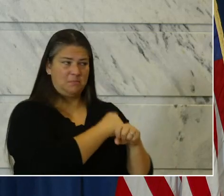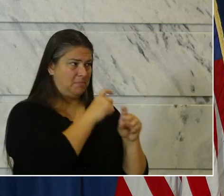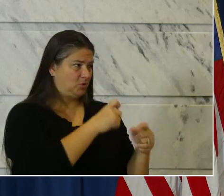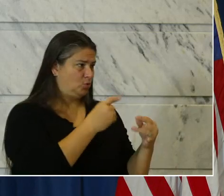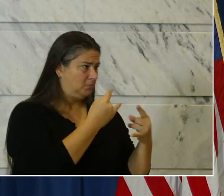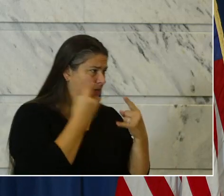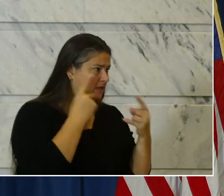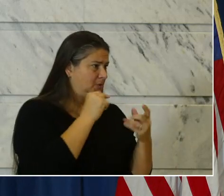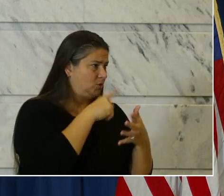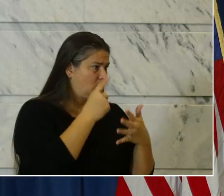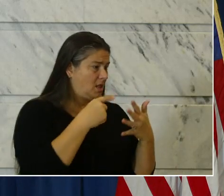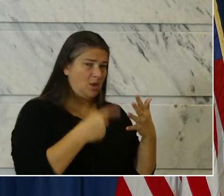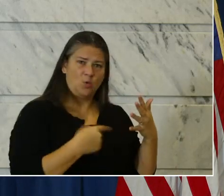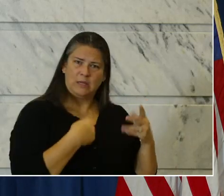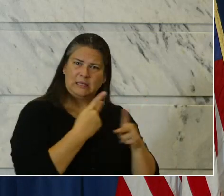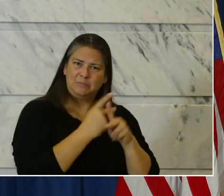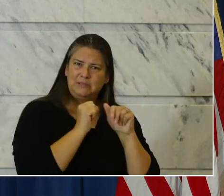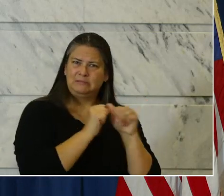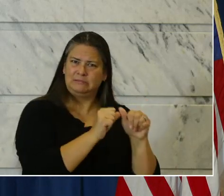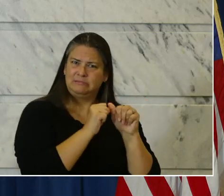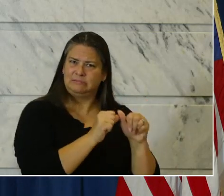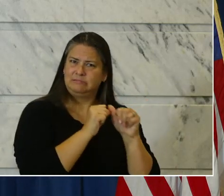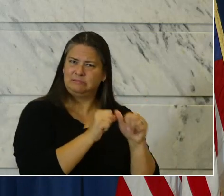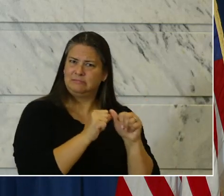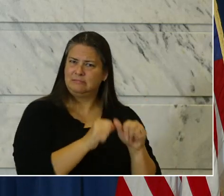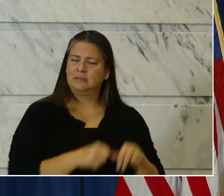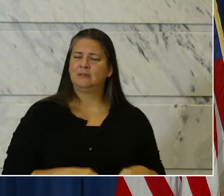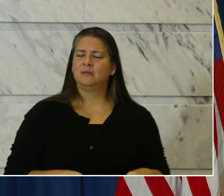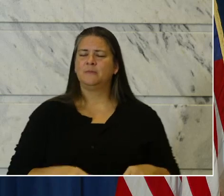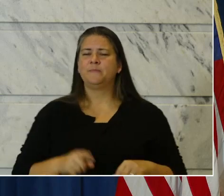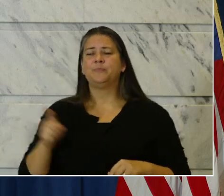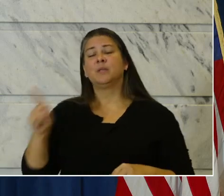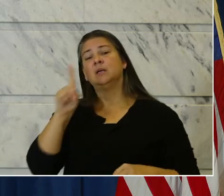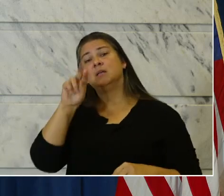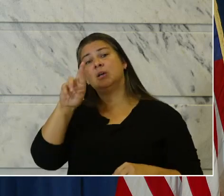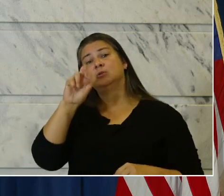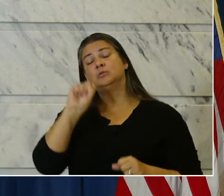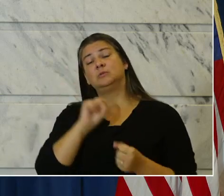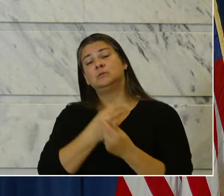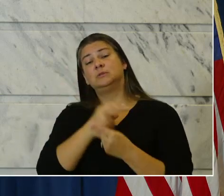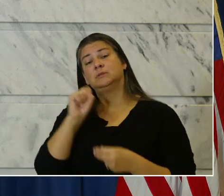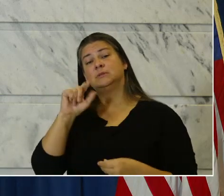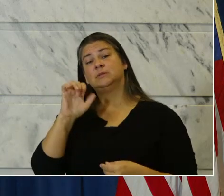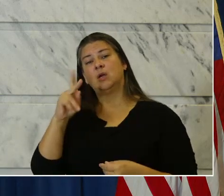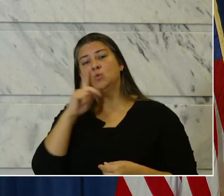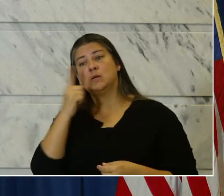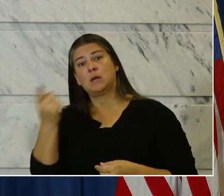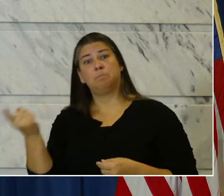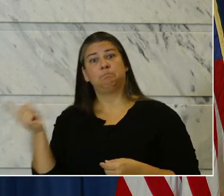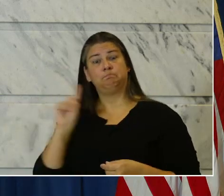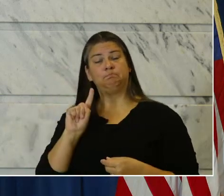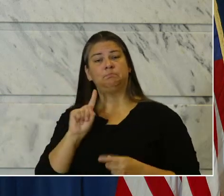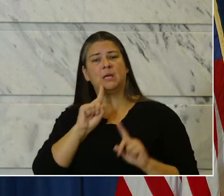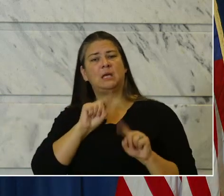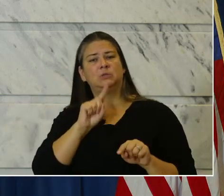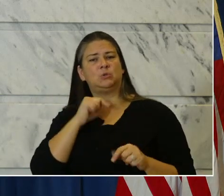come up. He's got a couple of different things to go over, and then we'll answer questions.